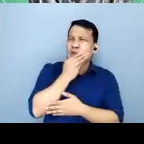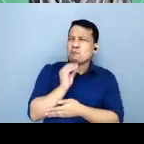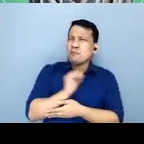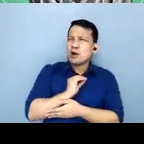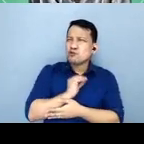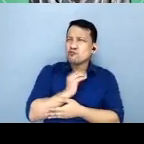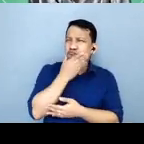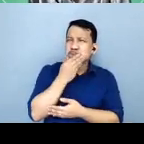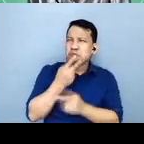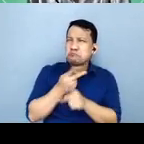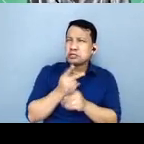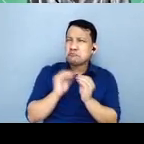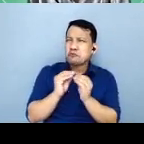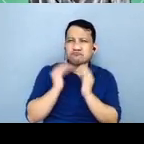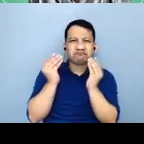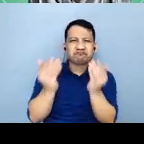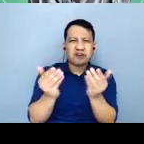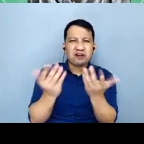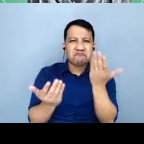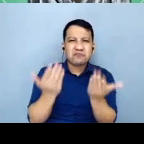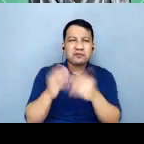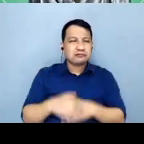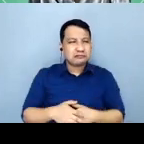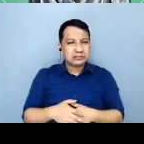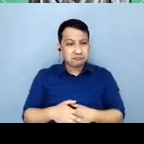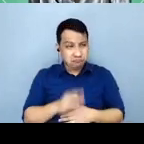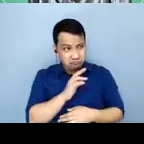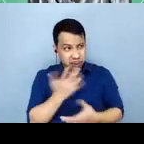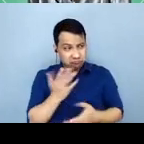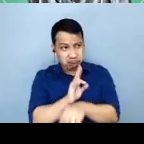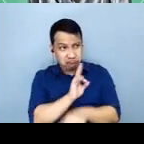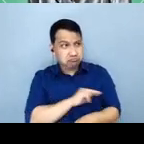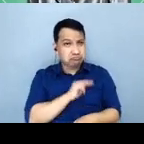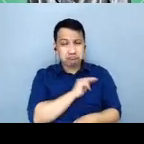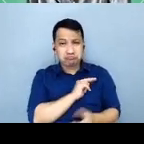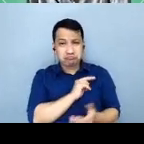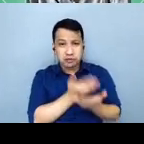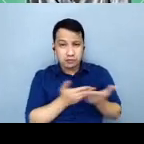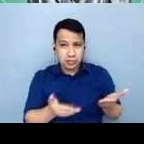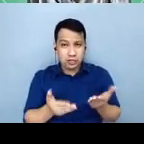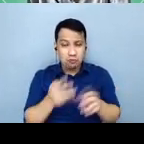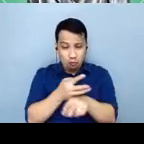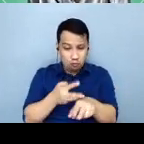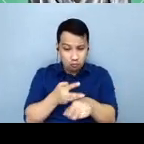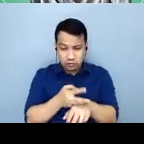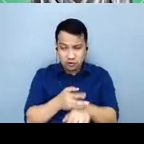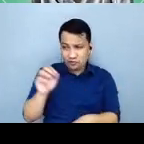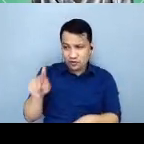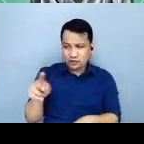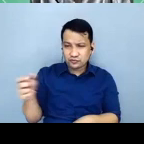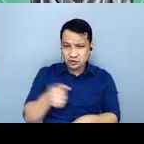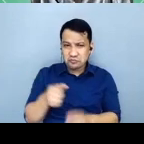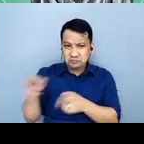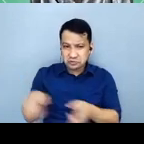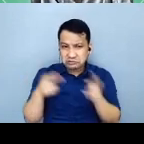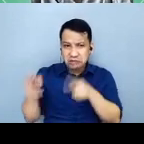more sustainable? You can think, we're using natural materials, wood. And naturally, it's easy to say, okay, let's use recycled